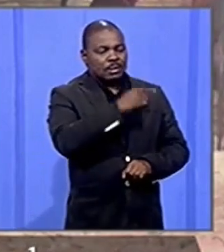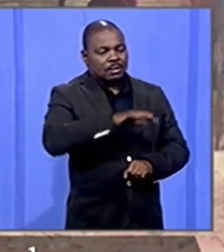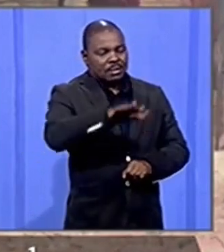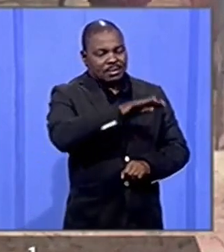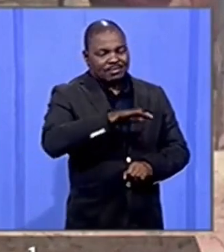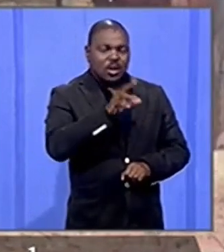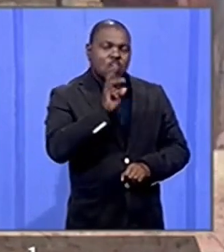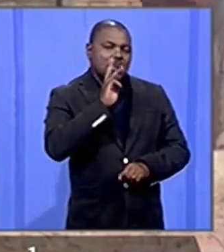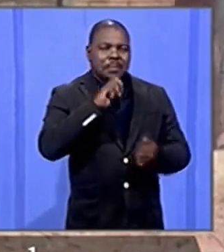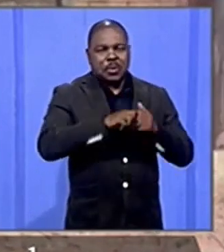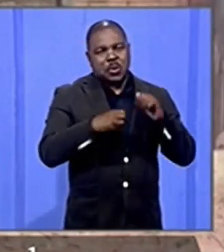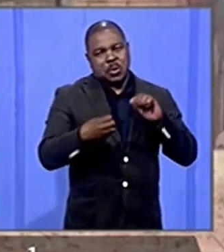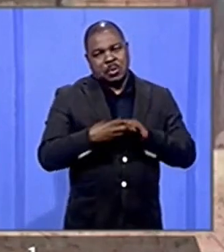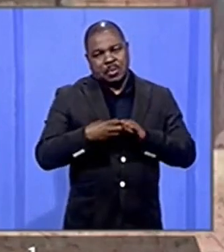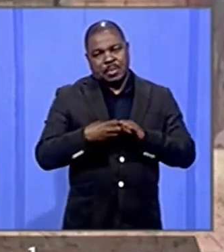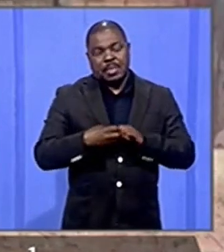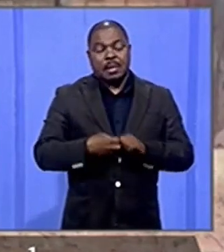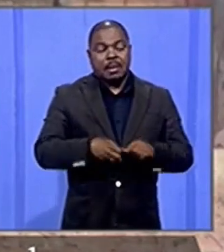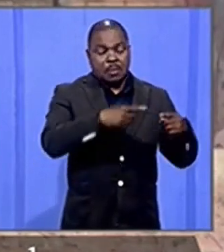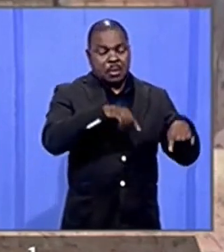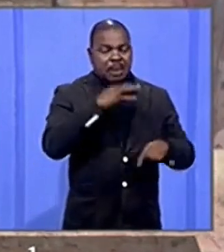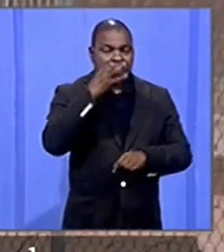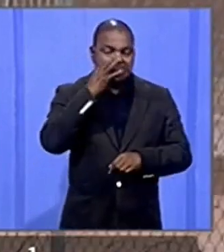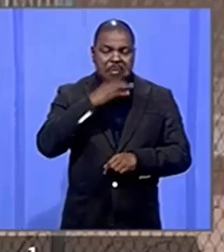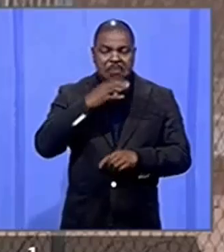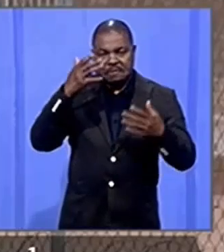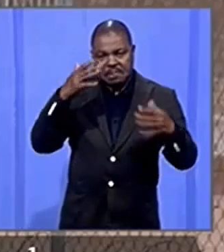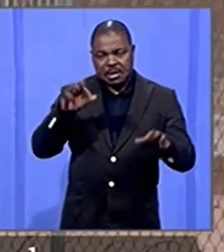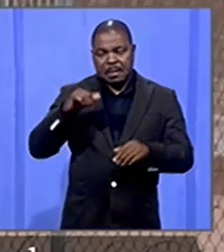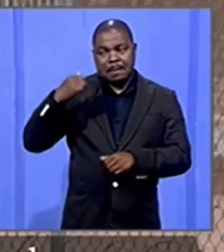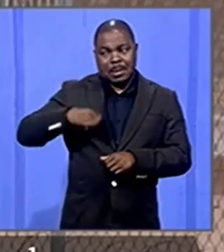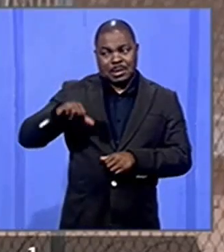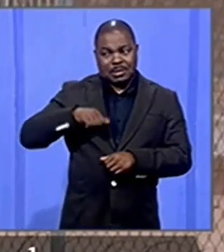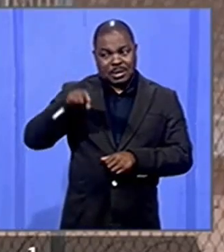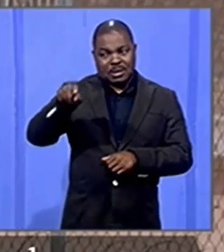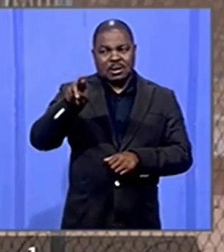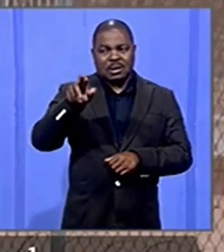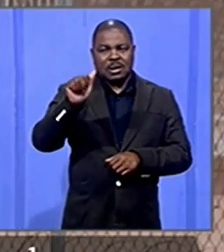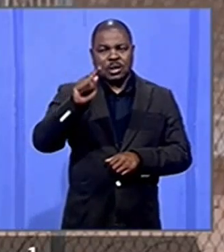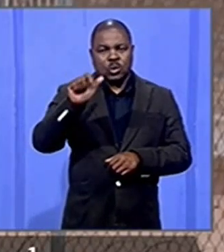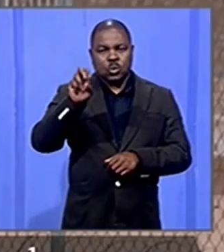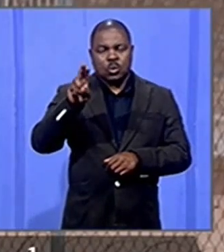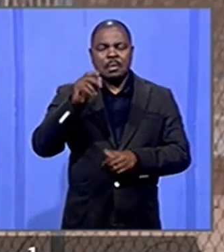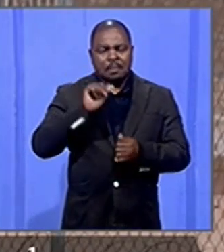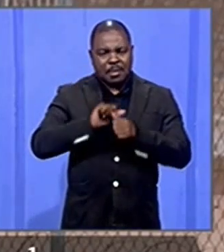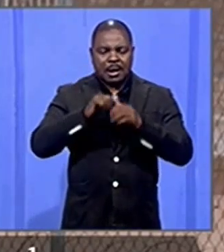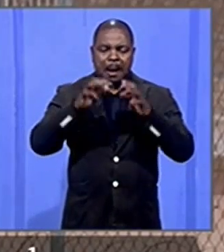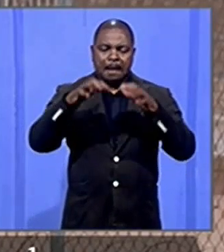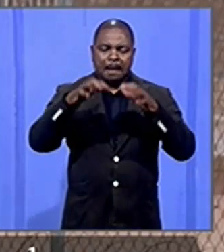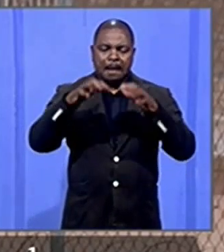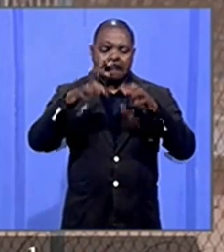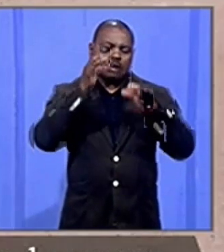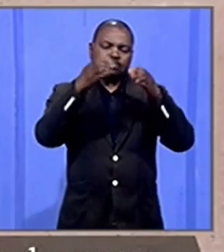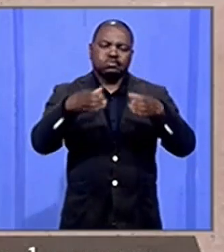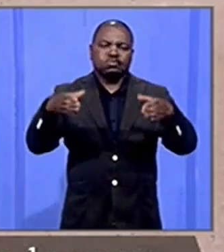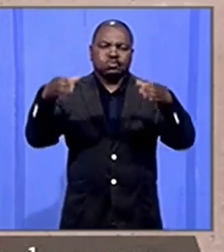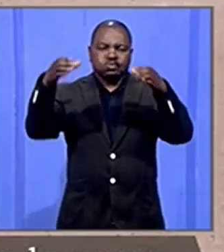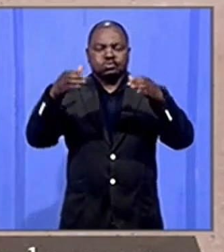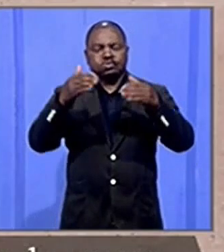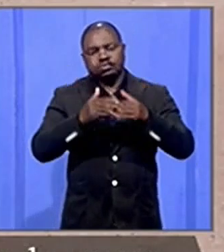Le kaile fa le ikgolagantse le mmasepala wa selegae wa Ratlou go thusa sekolo ka metsi a ditanka go santse go senkwa